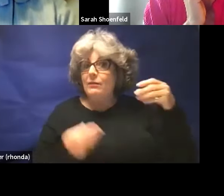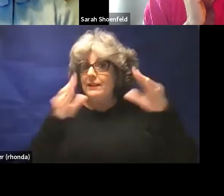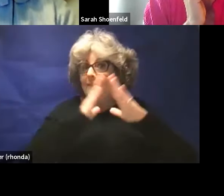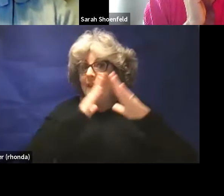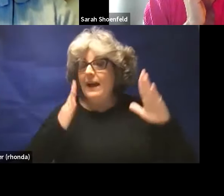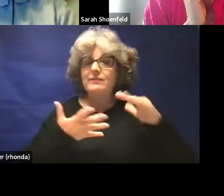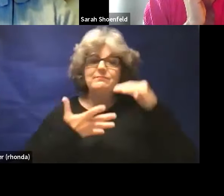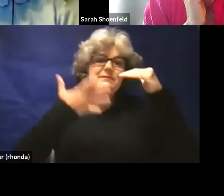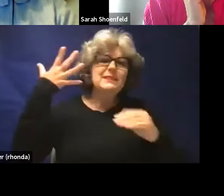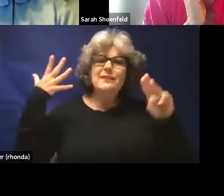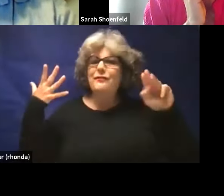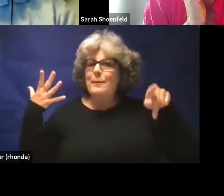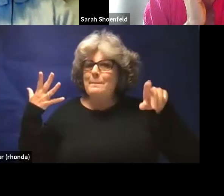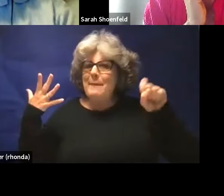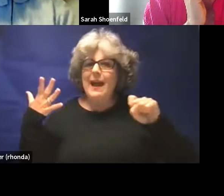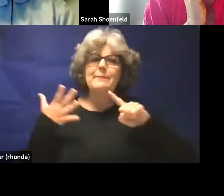There's all kinds of maps